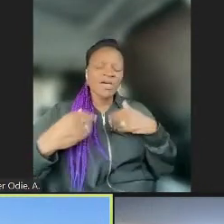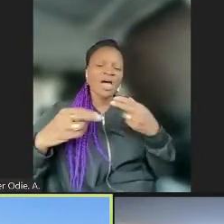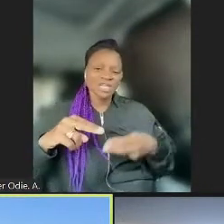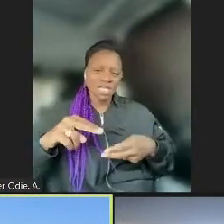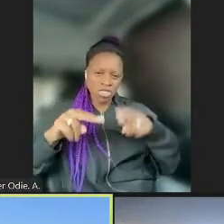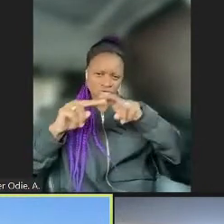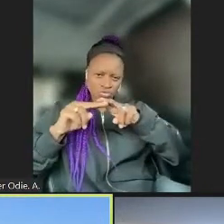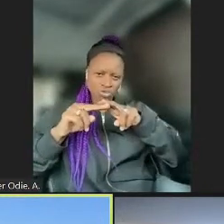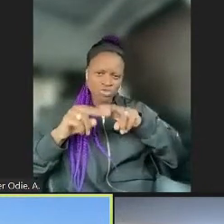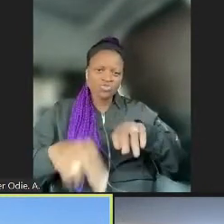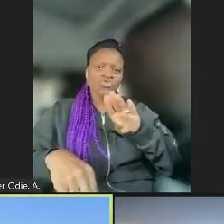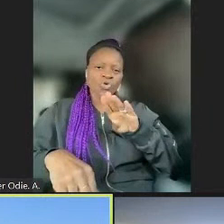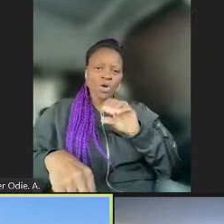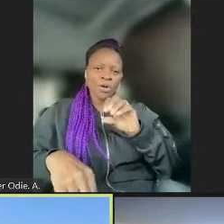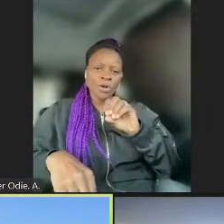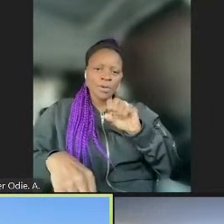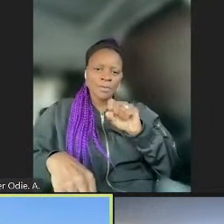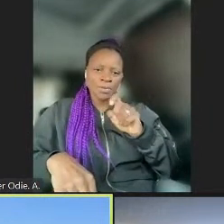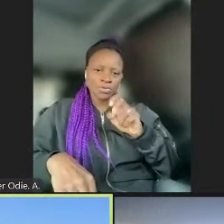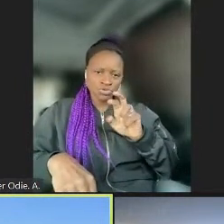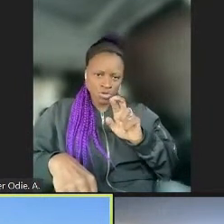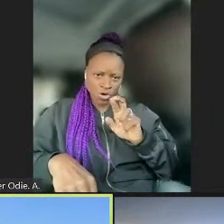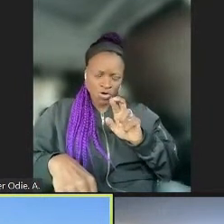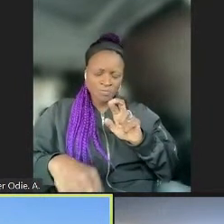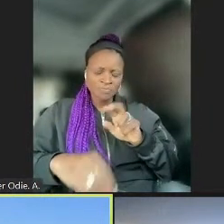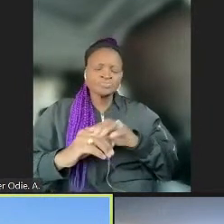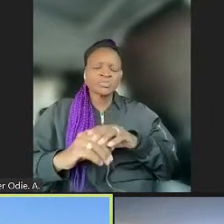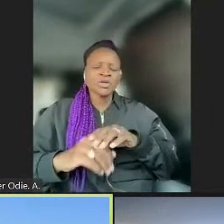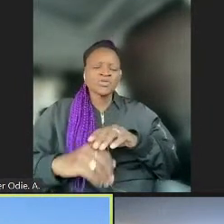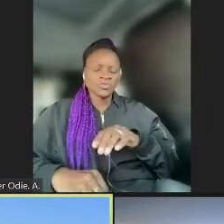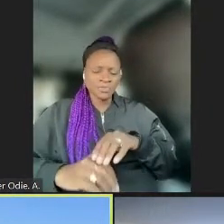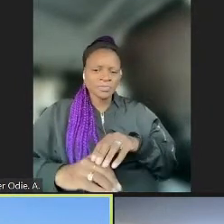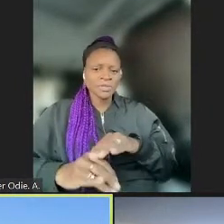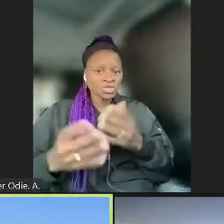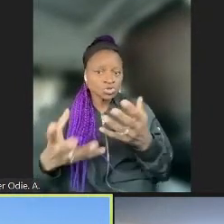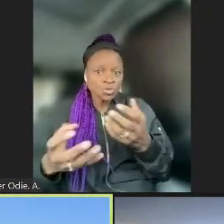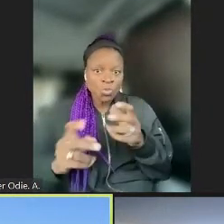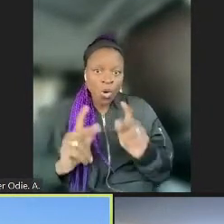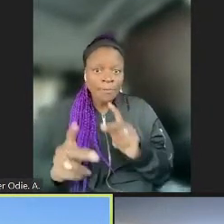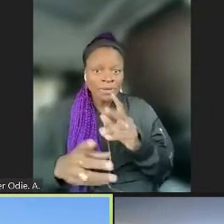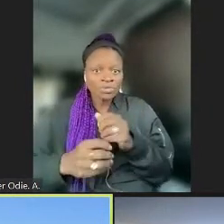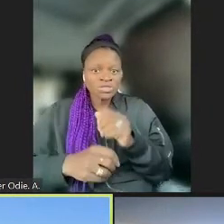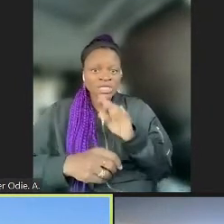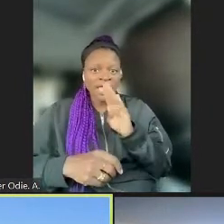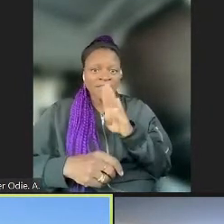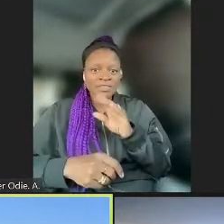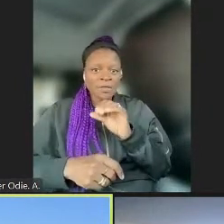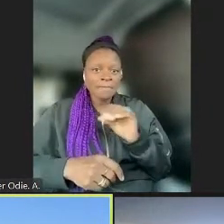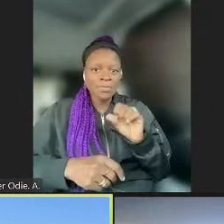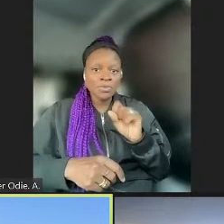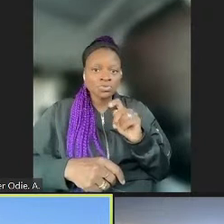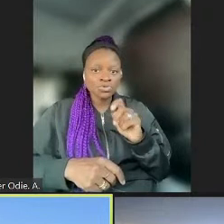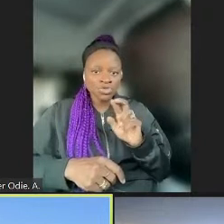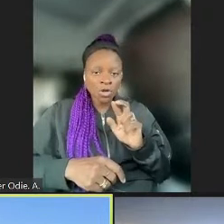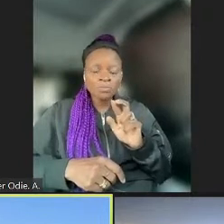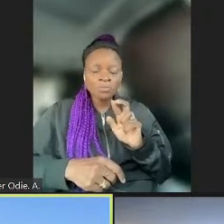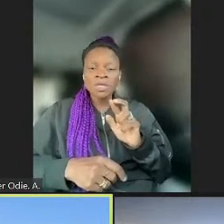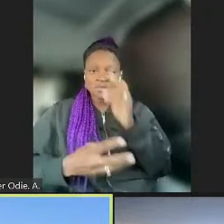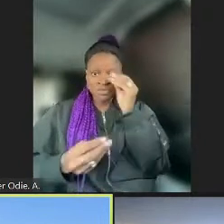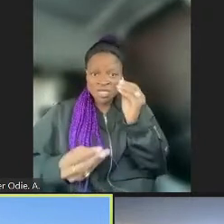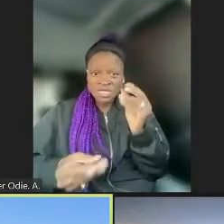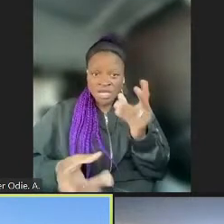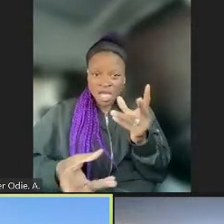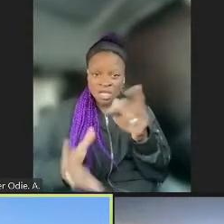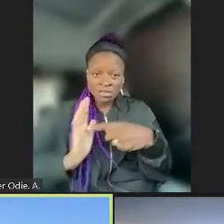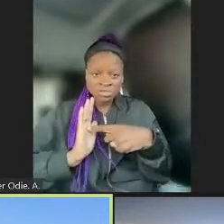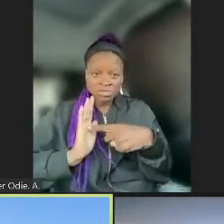is great because we do want to ensure that people do get their boosters. Data does seem to show that the boosters